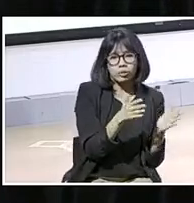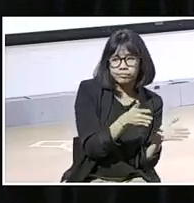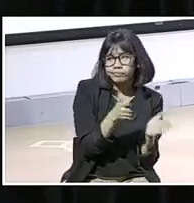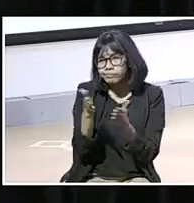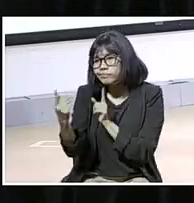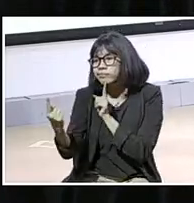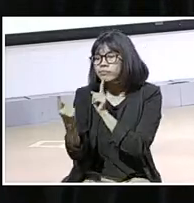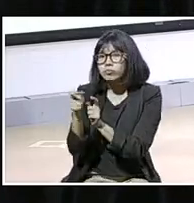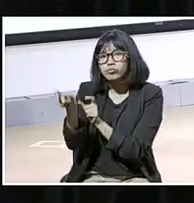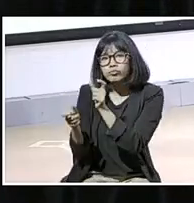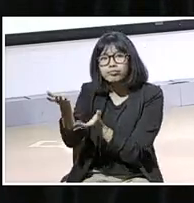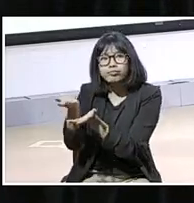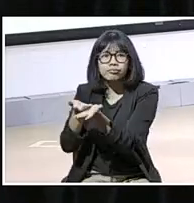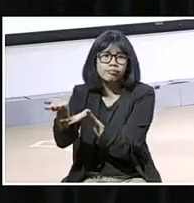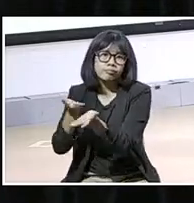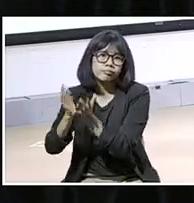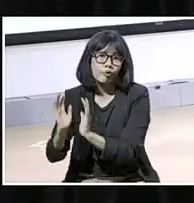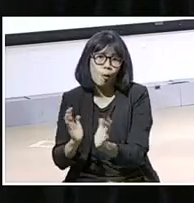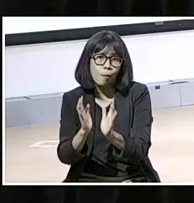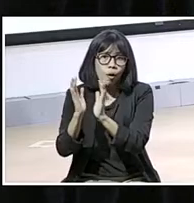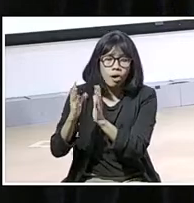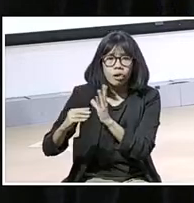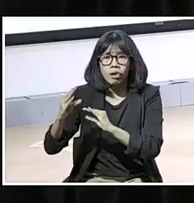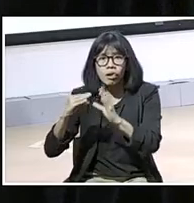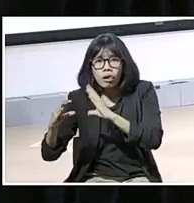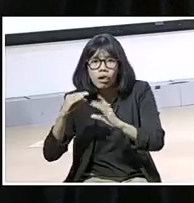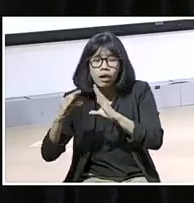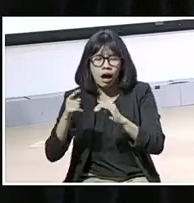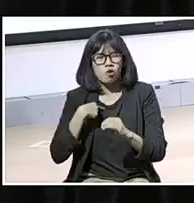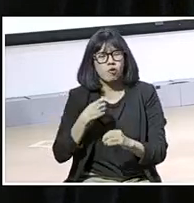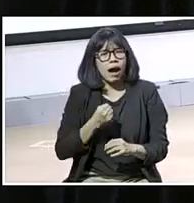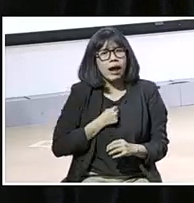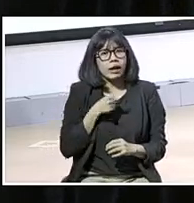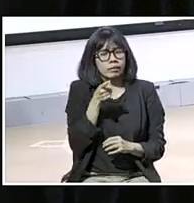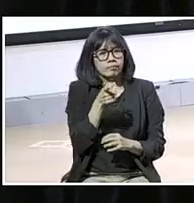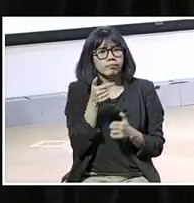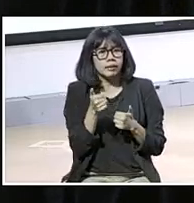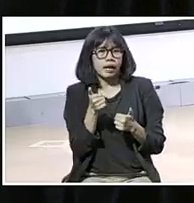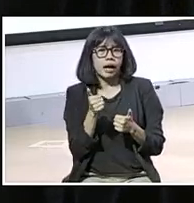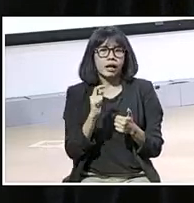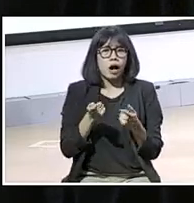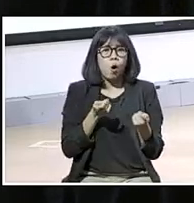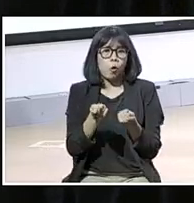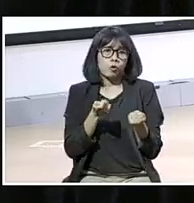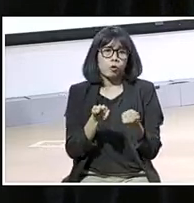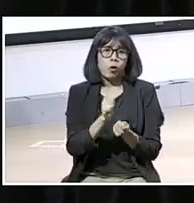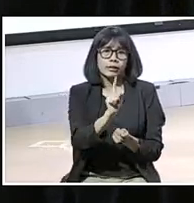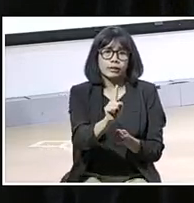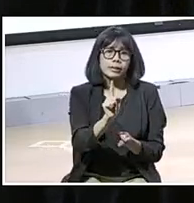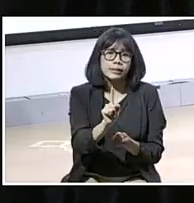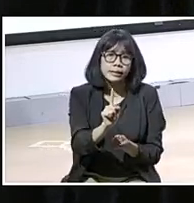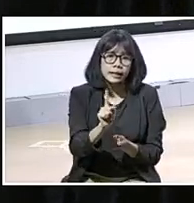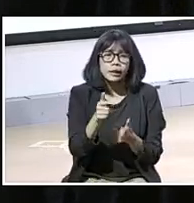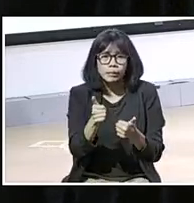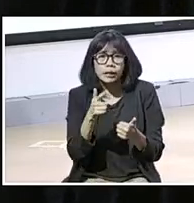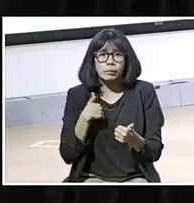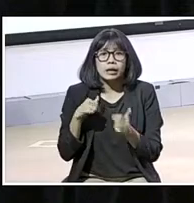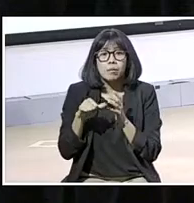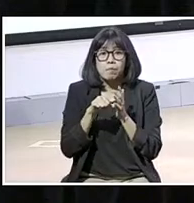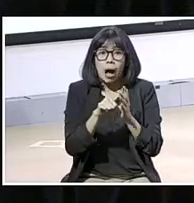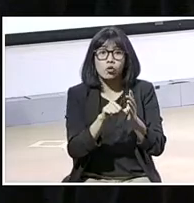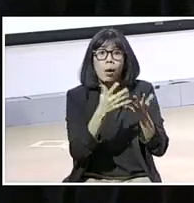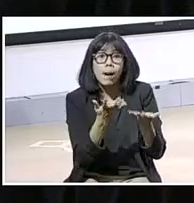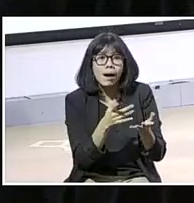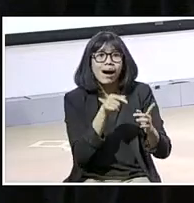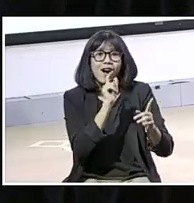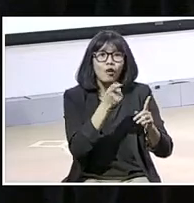out a way to curtail that and to shrink that and figure out how to access things that's going to help your goal. And I